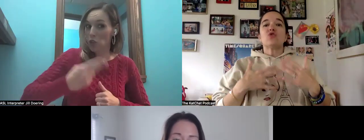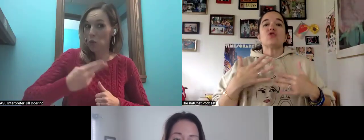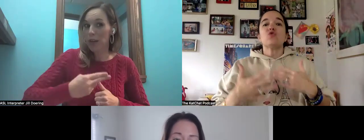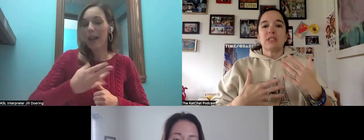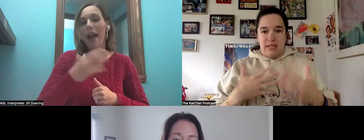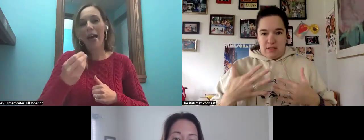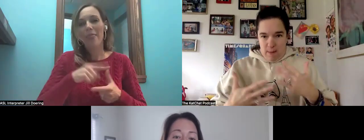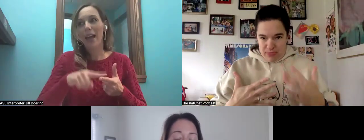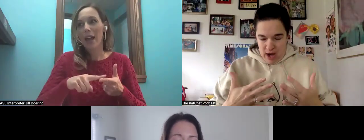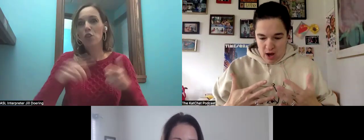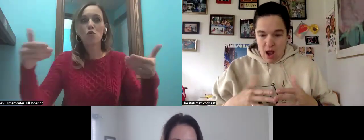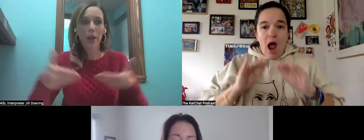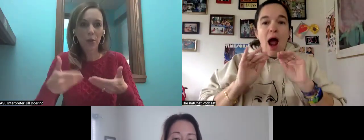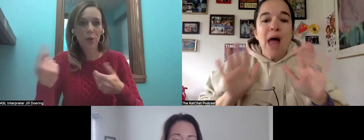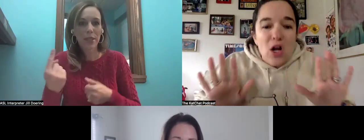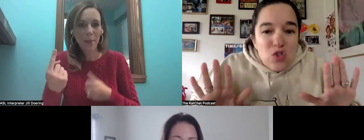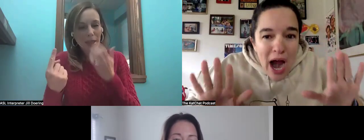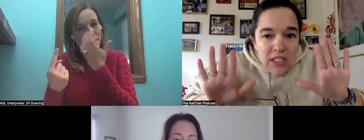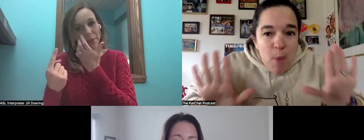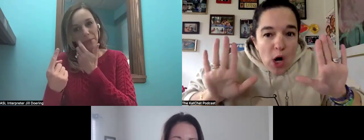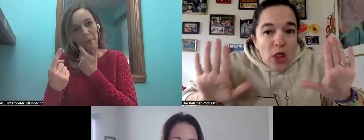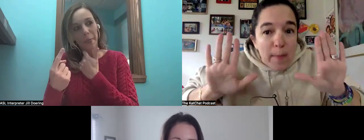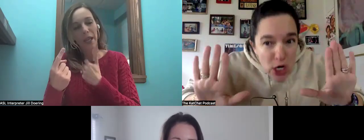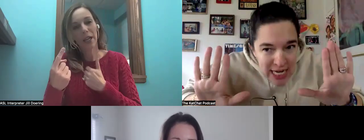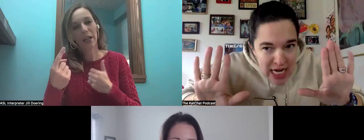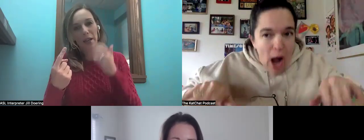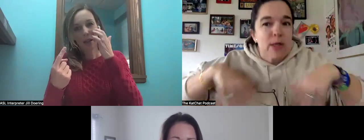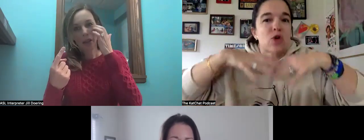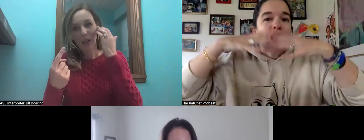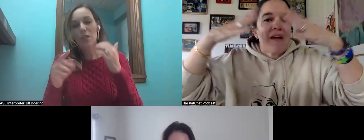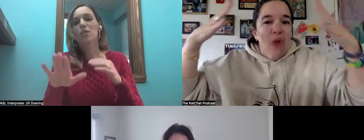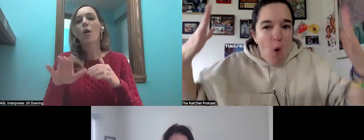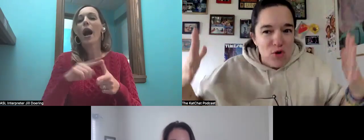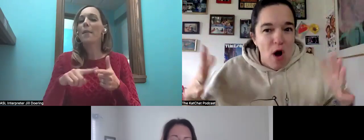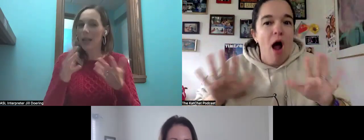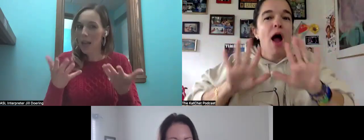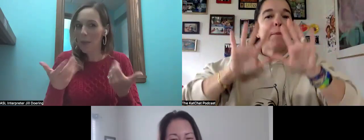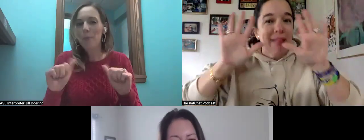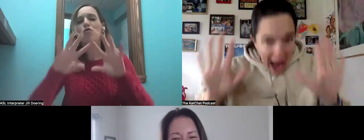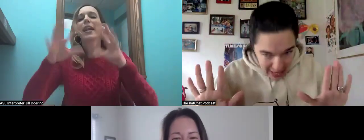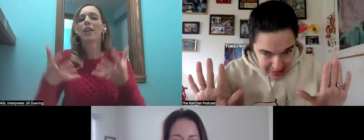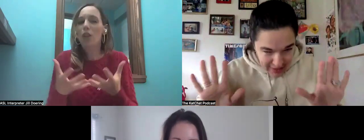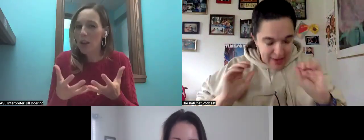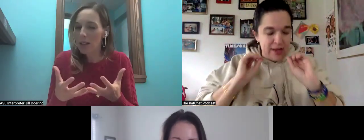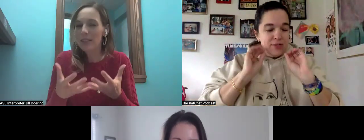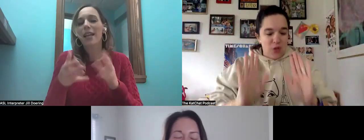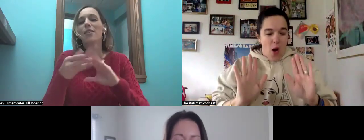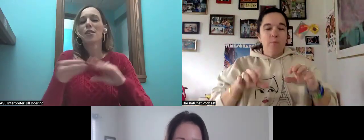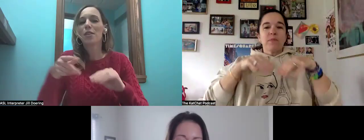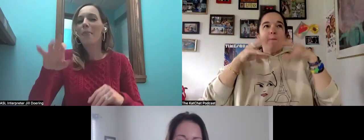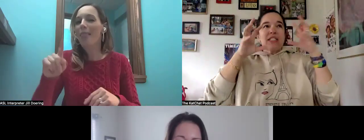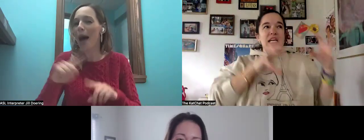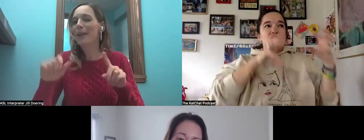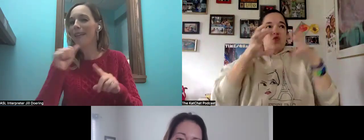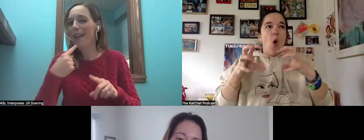of introducing something. I'm not going to try to spoil the book here. I'm going to try to get the overall plot. So,